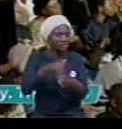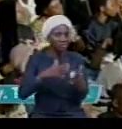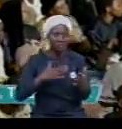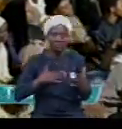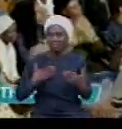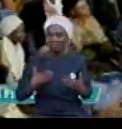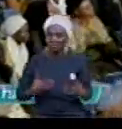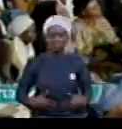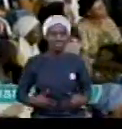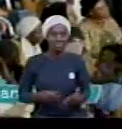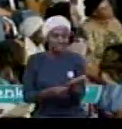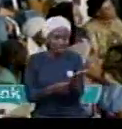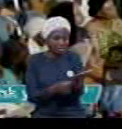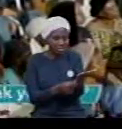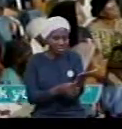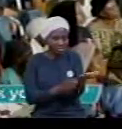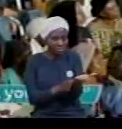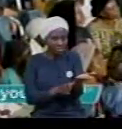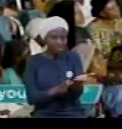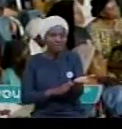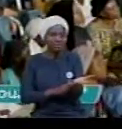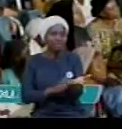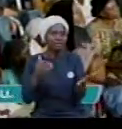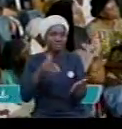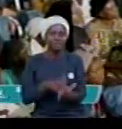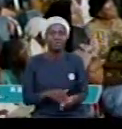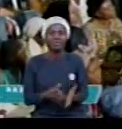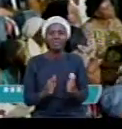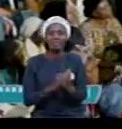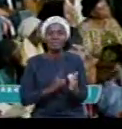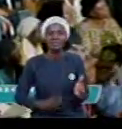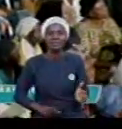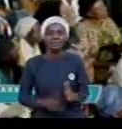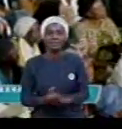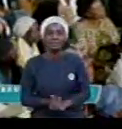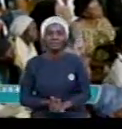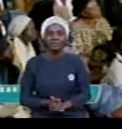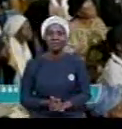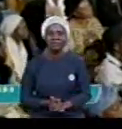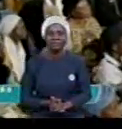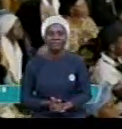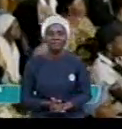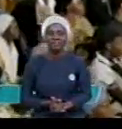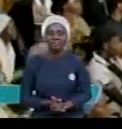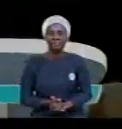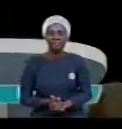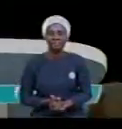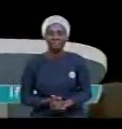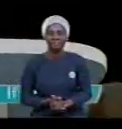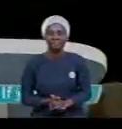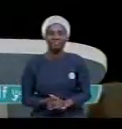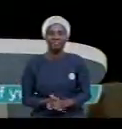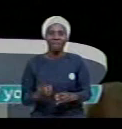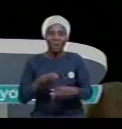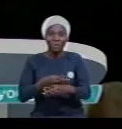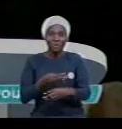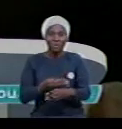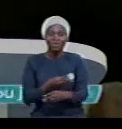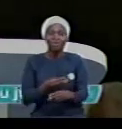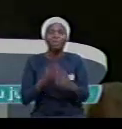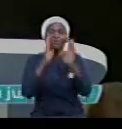Praise the Lord. Multiple miracles, diverse miracles, even on